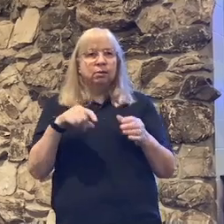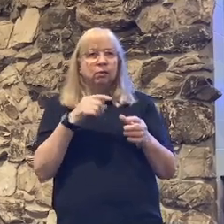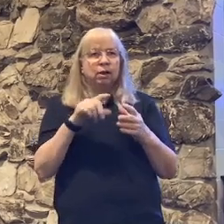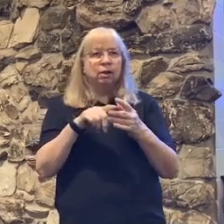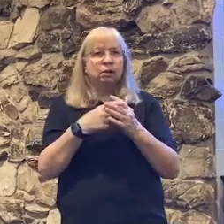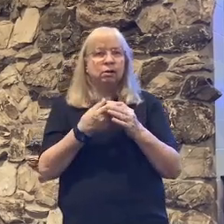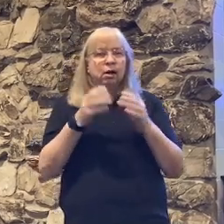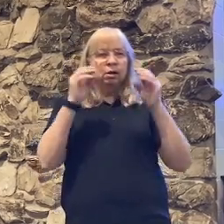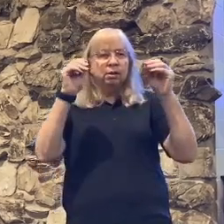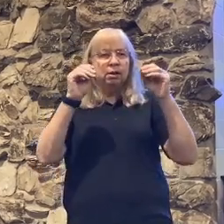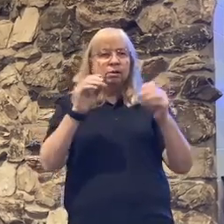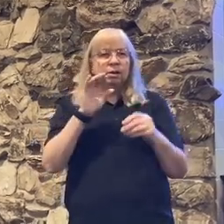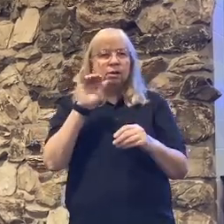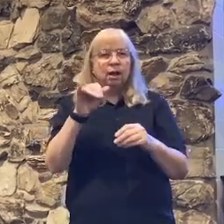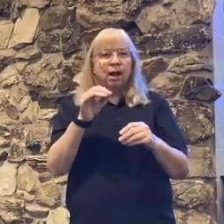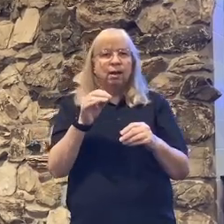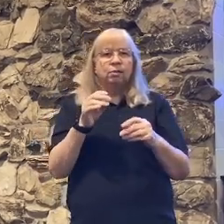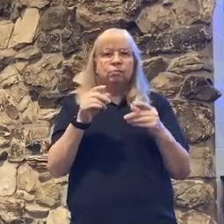to others.